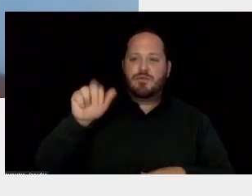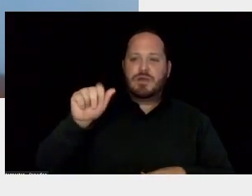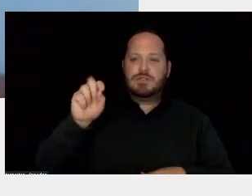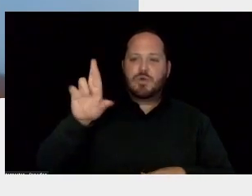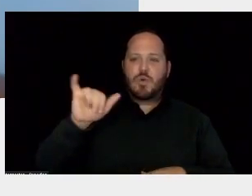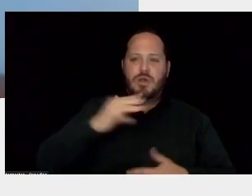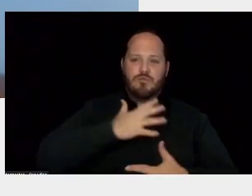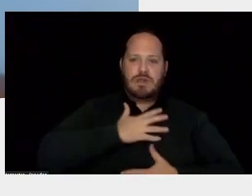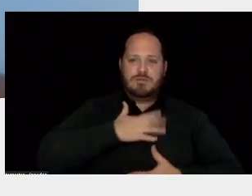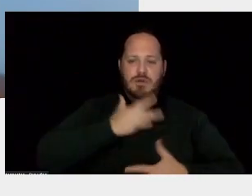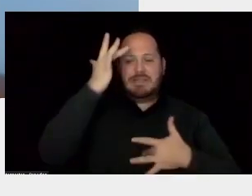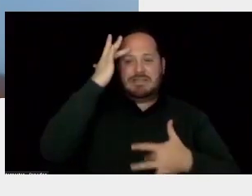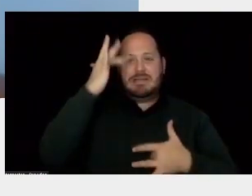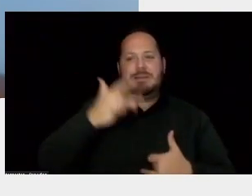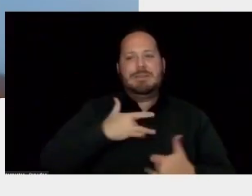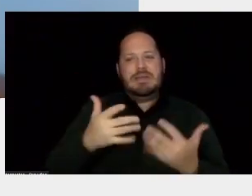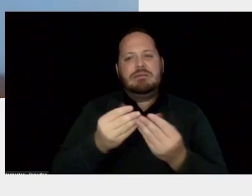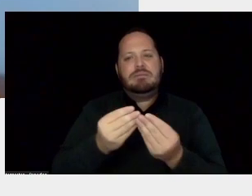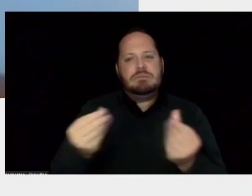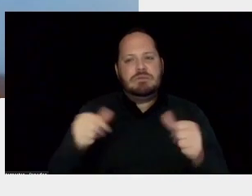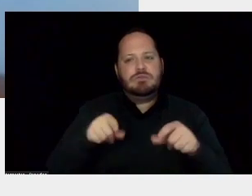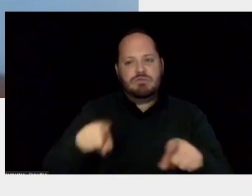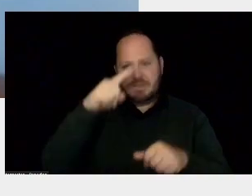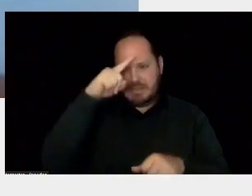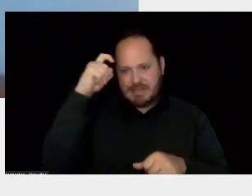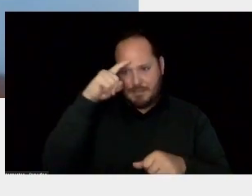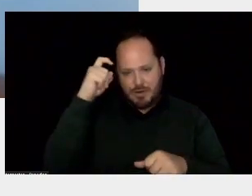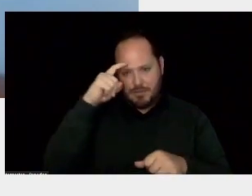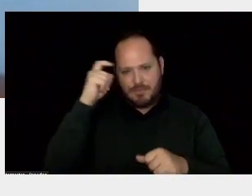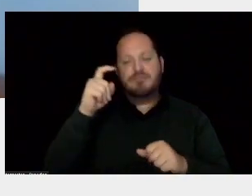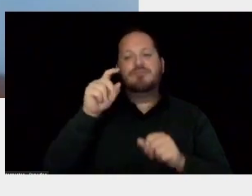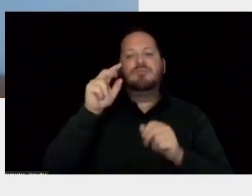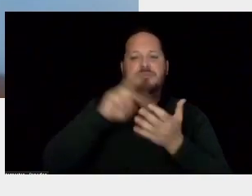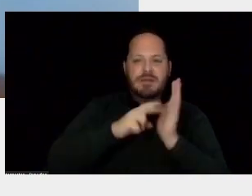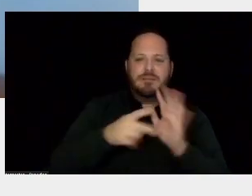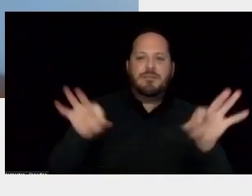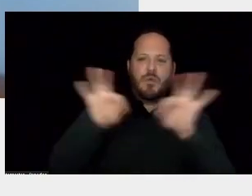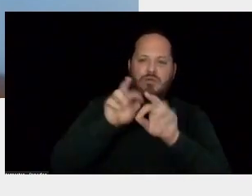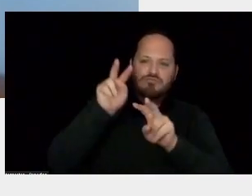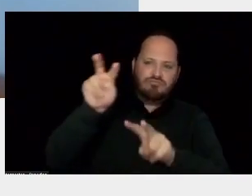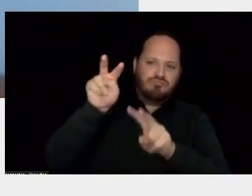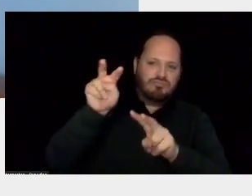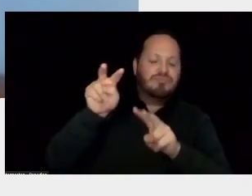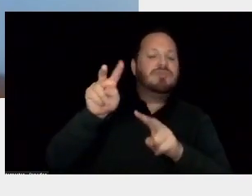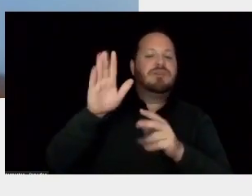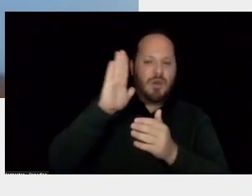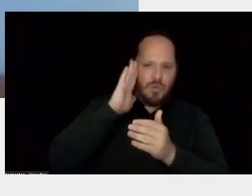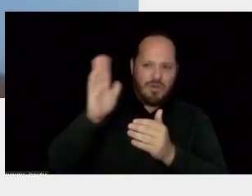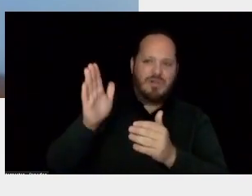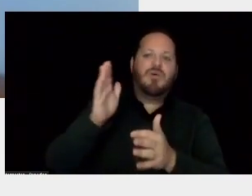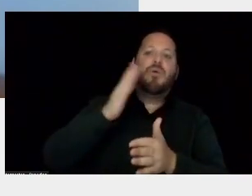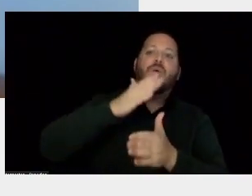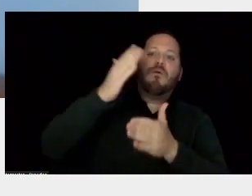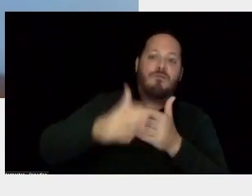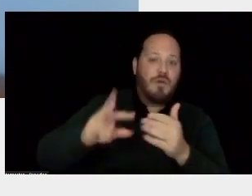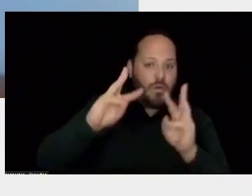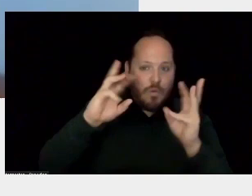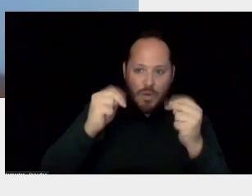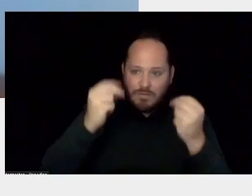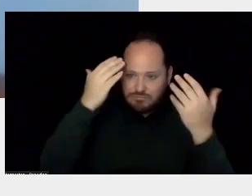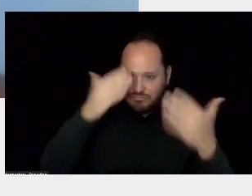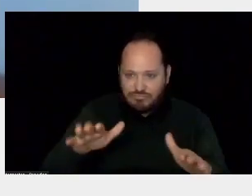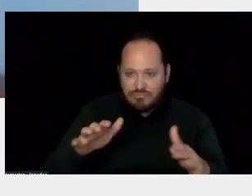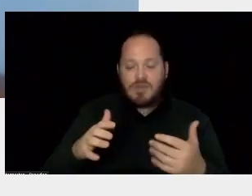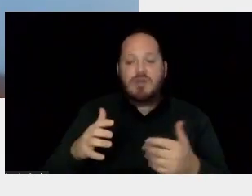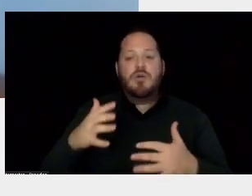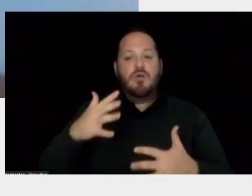and don't give up being cautious and taking precautions. Respiratory viruses tend to come back in the fall, and